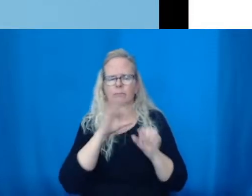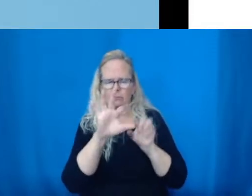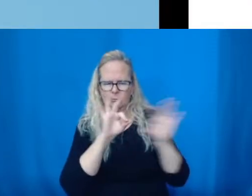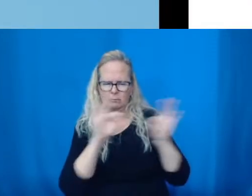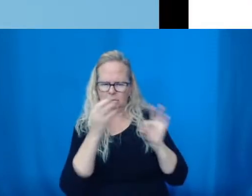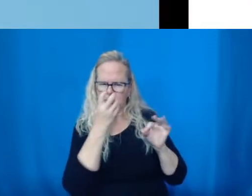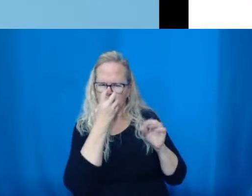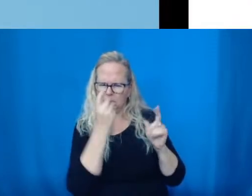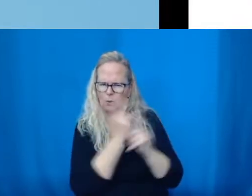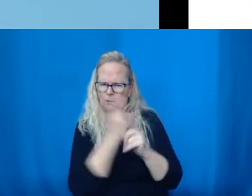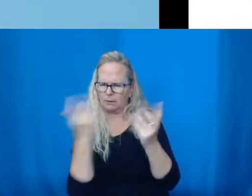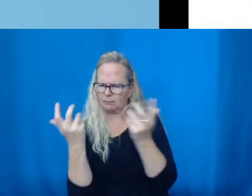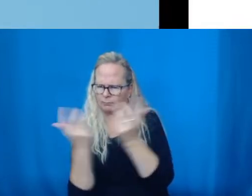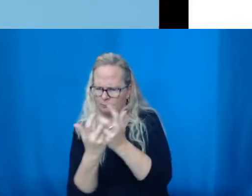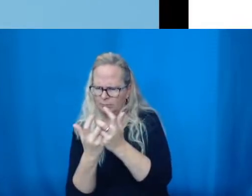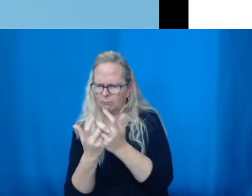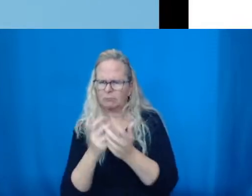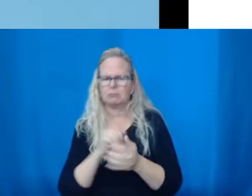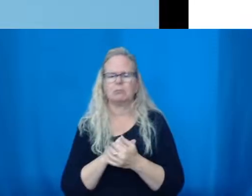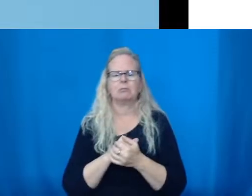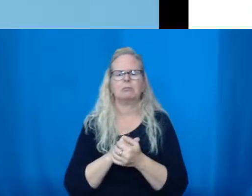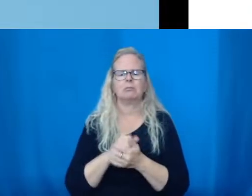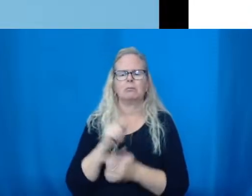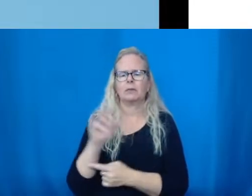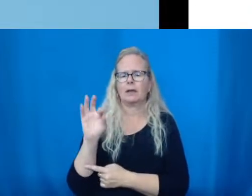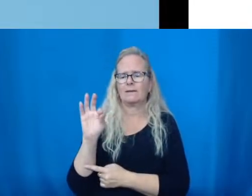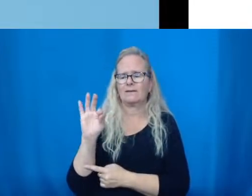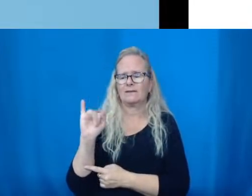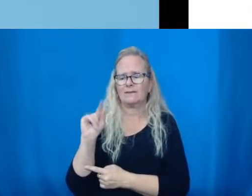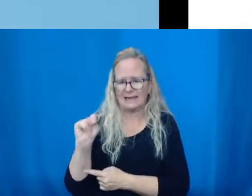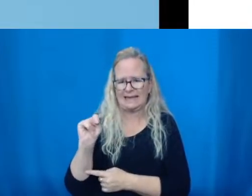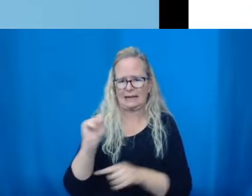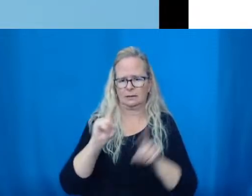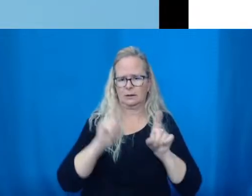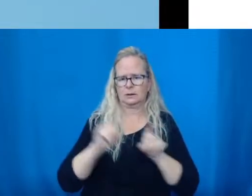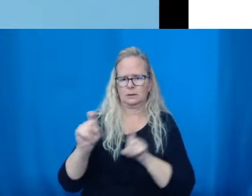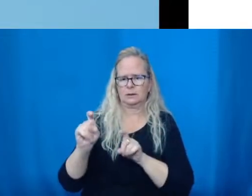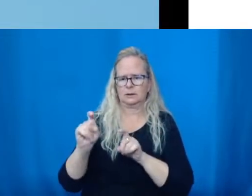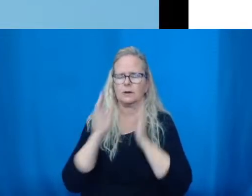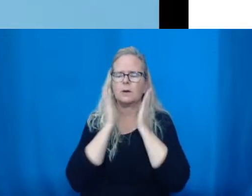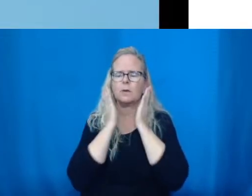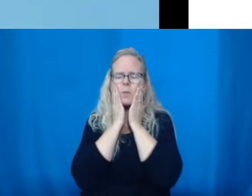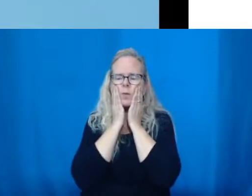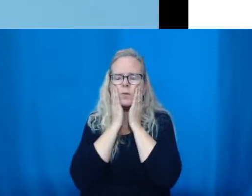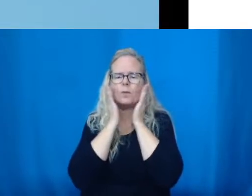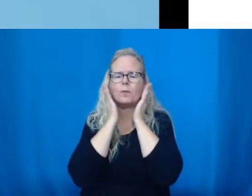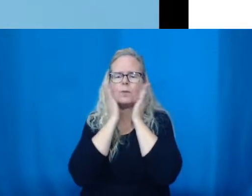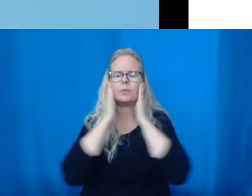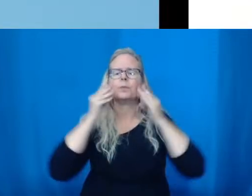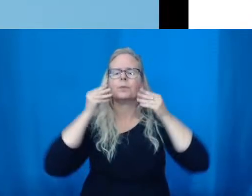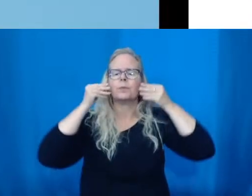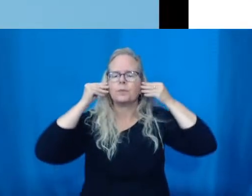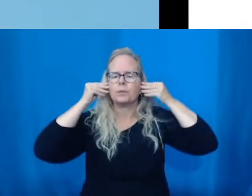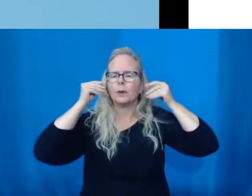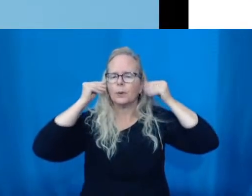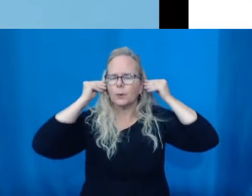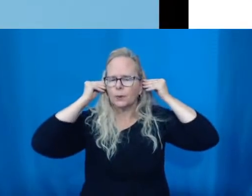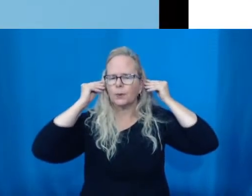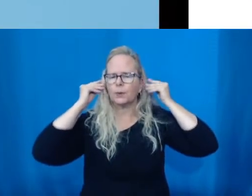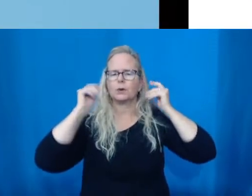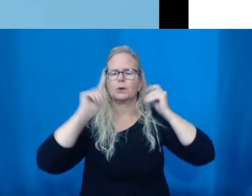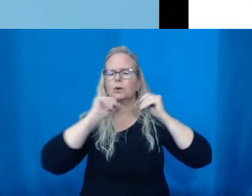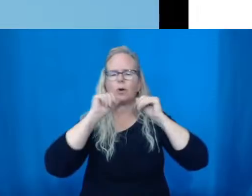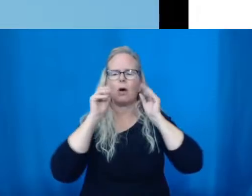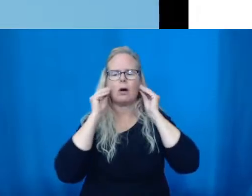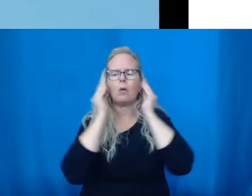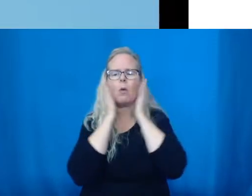them, there is no gross leakage that is going to compromise the effectiveness of the respirator. Having a highly filtering respirator is